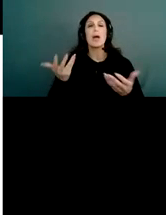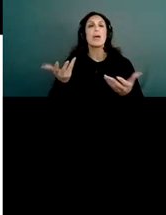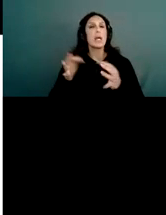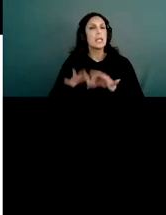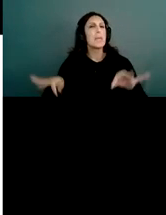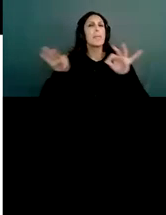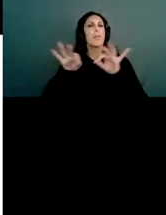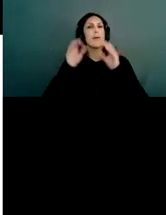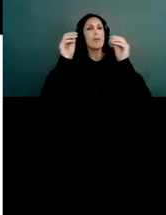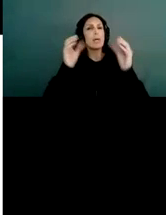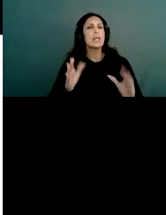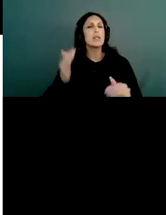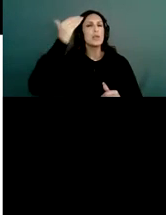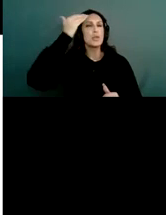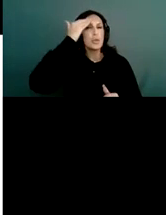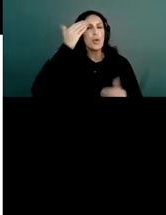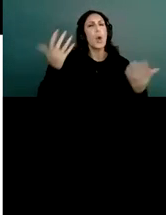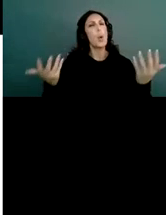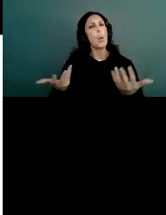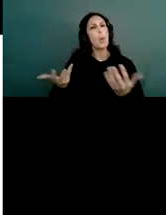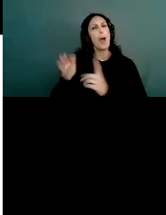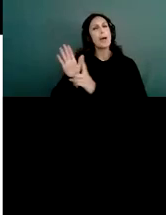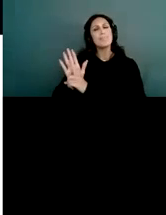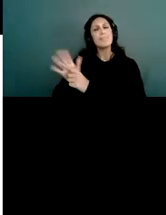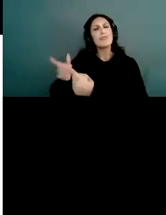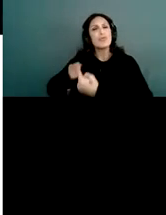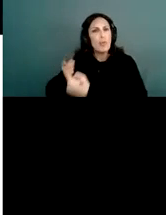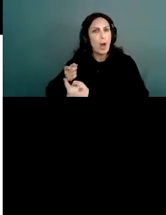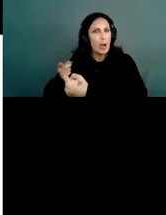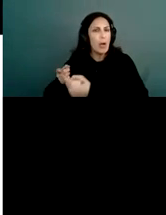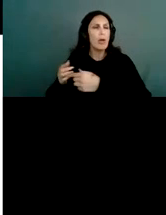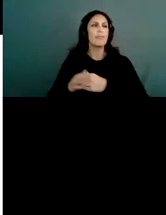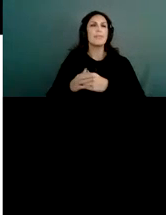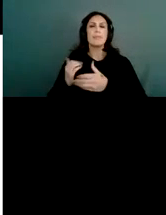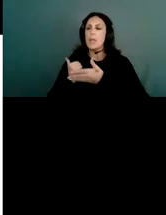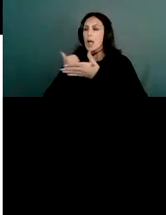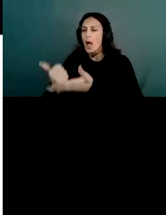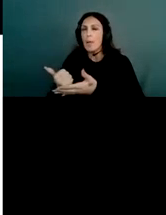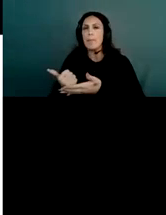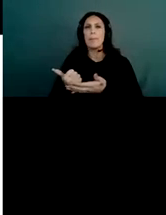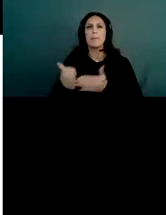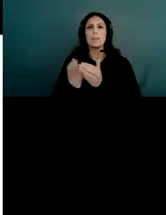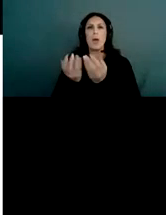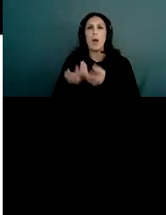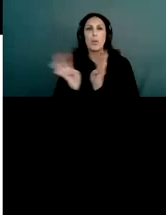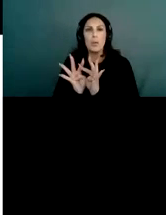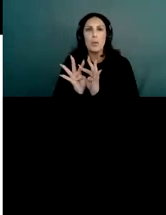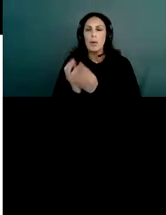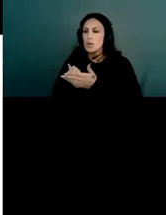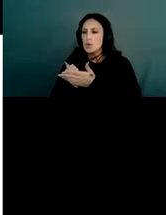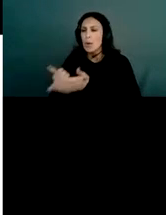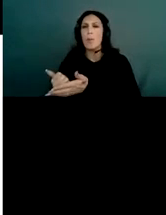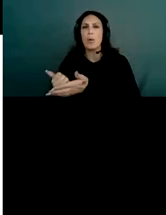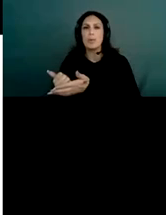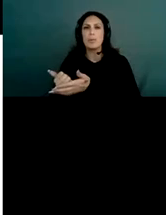engage in face-to-face, one-on-one, or small group instruction to support them. and they're